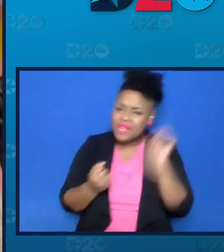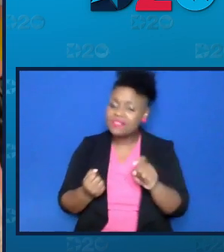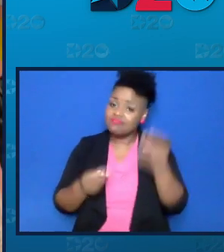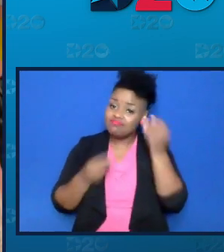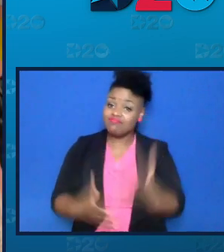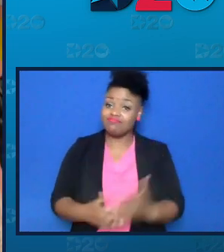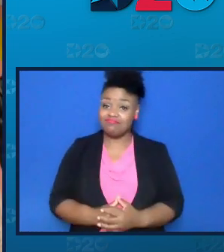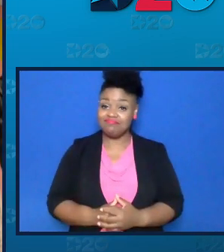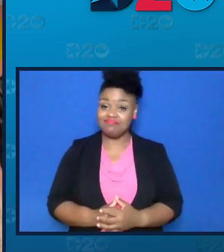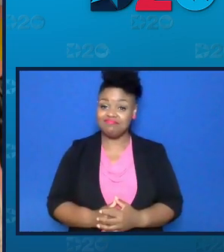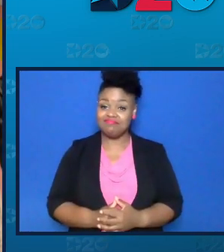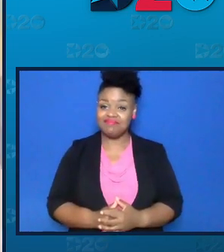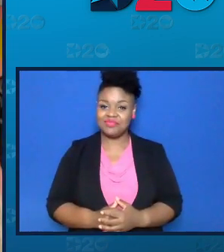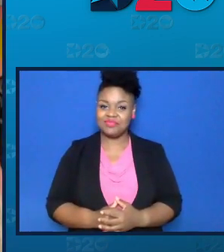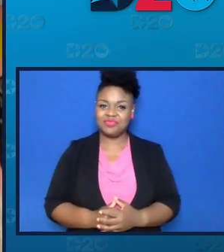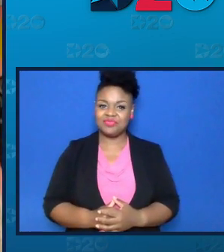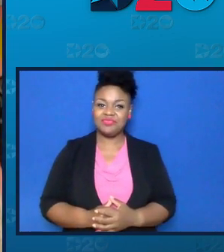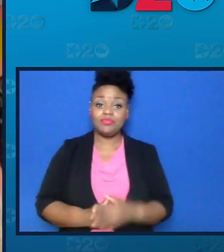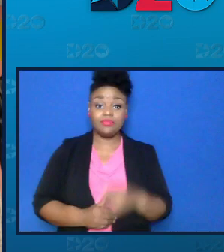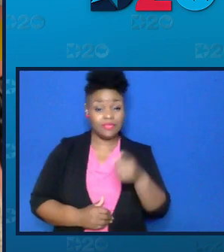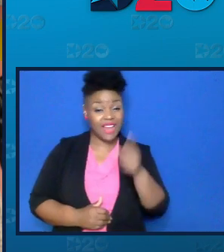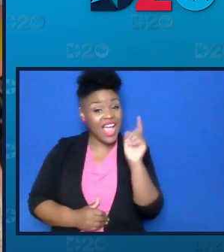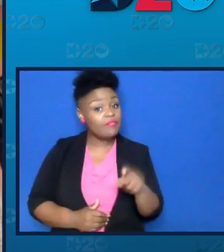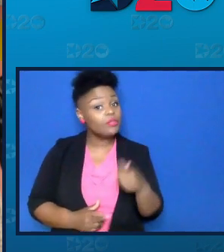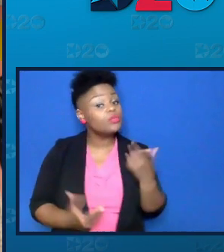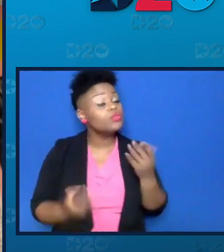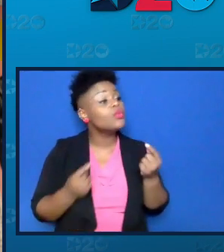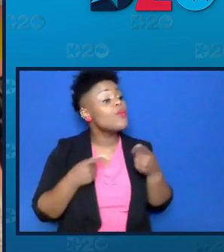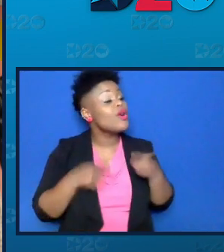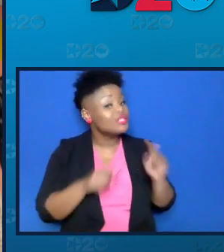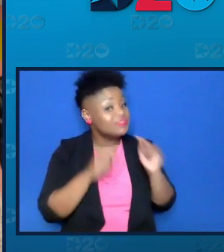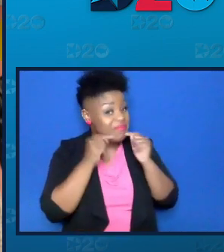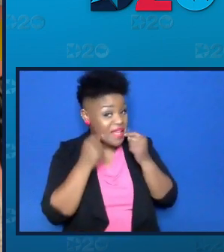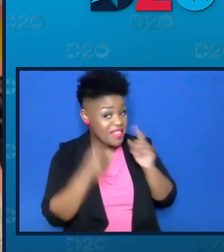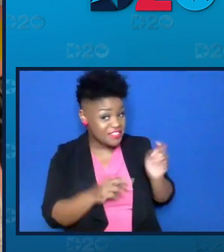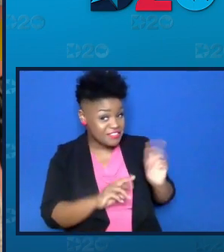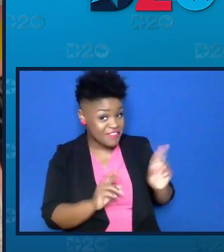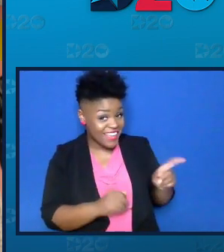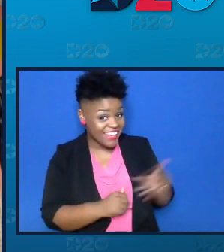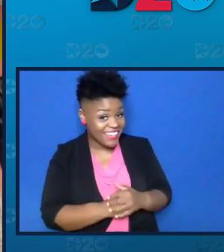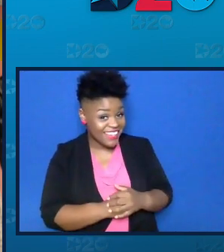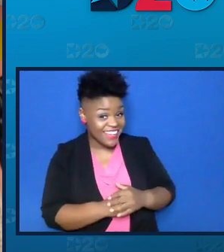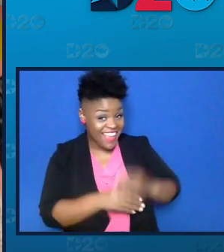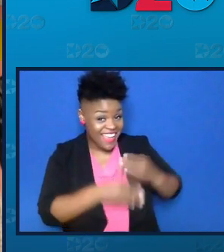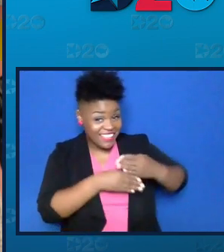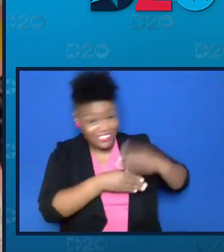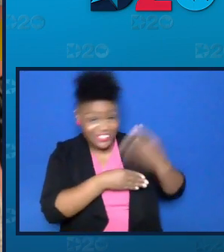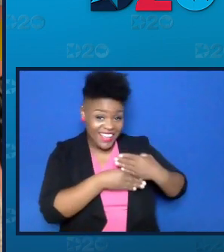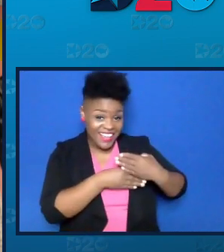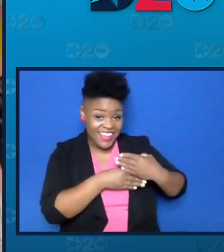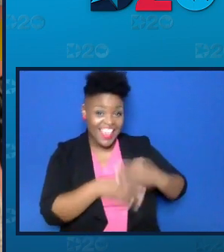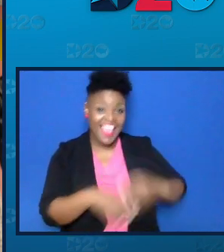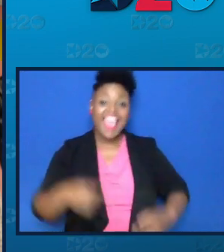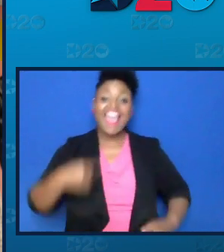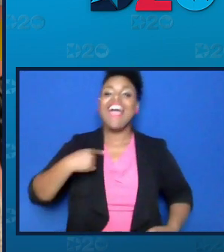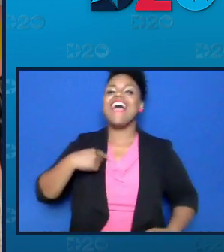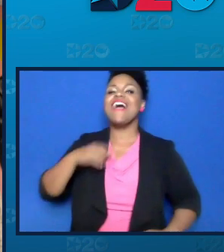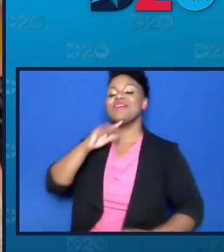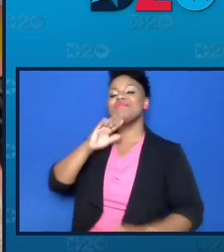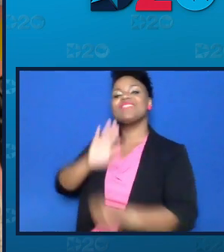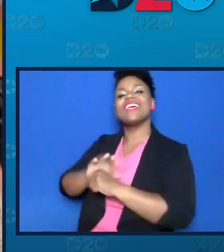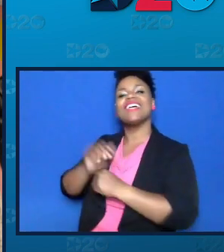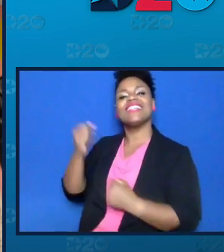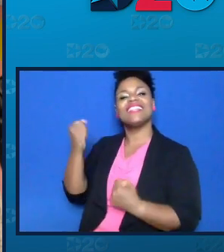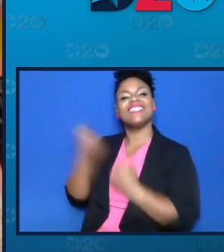do it while you're smiling, okay? All right, ready? And action. I pledge allegiance to the